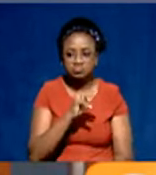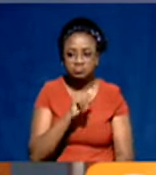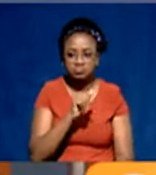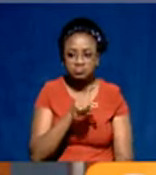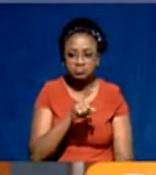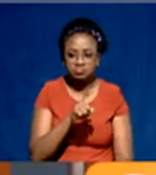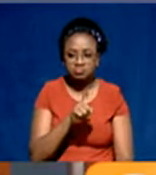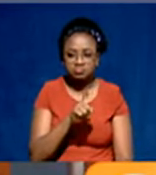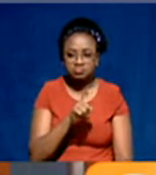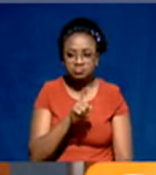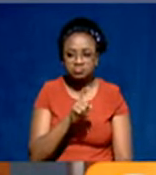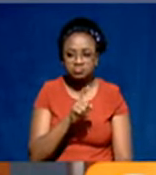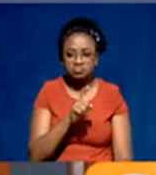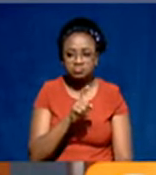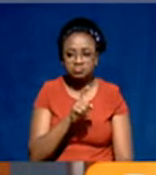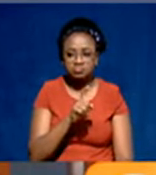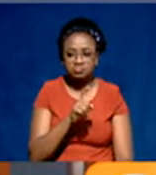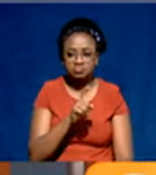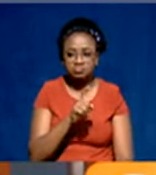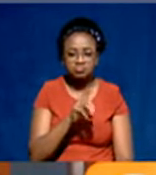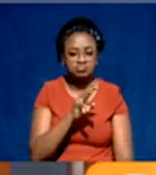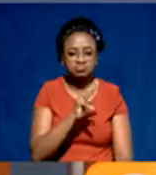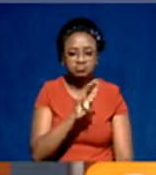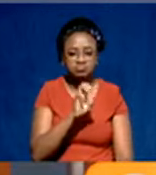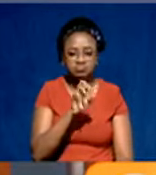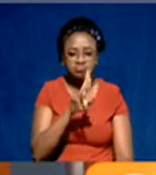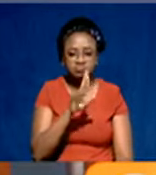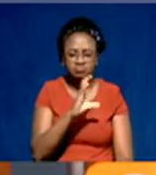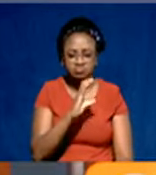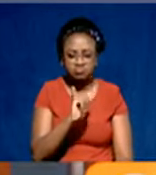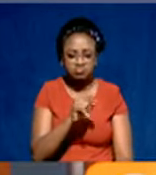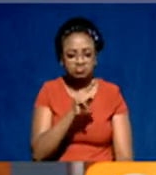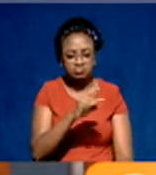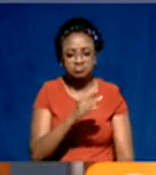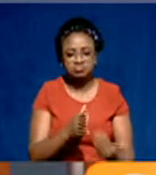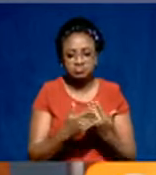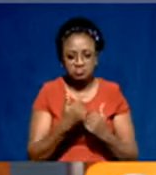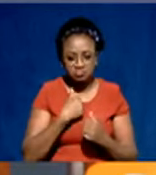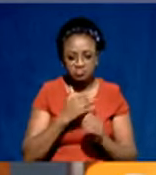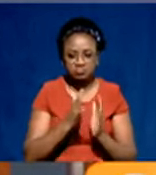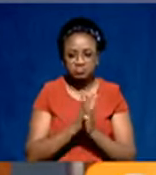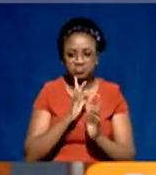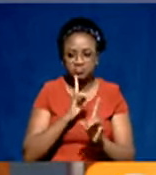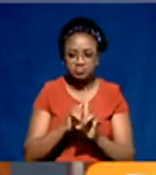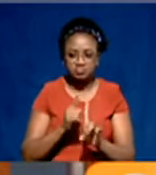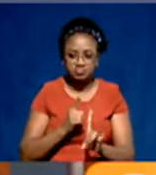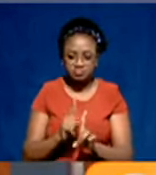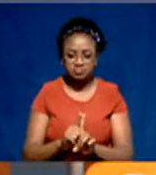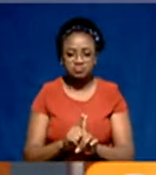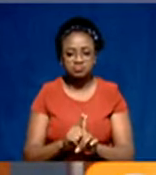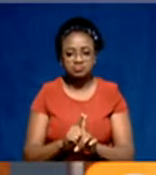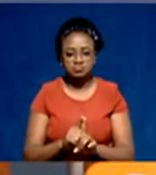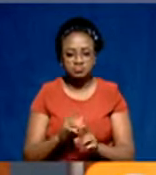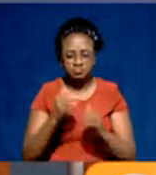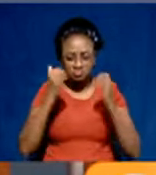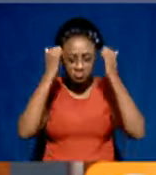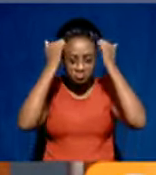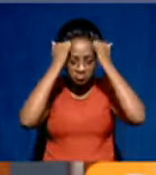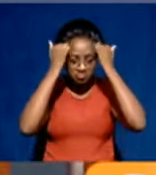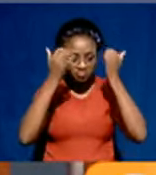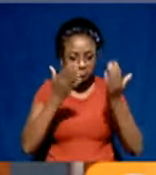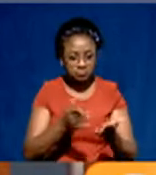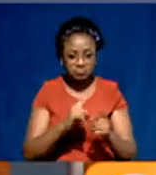she was kind-hearted and she let me and my sibling to study at no